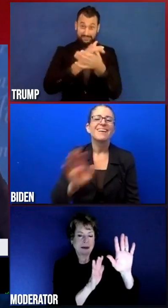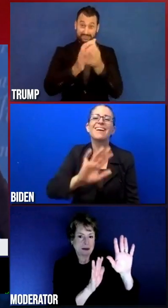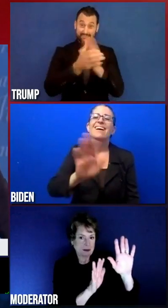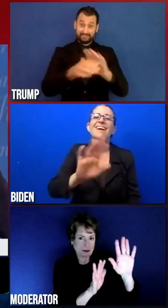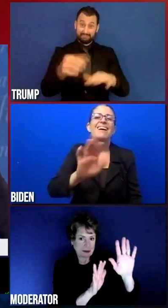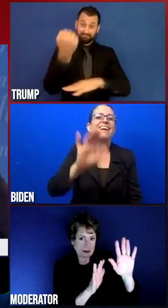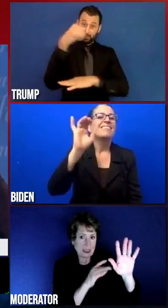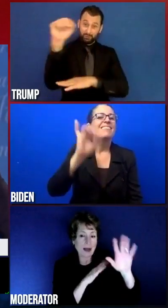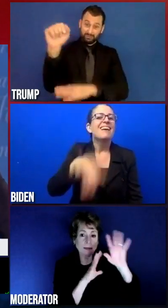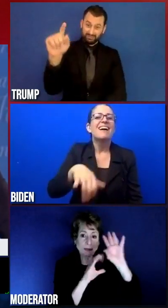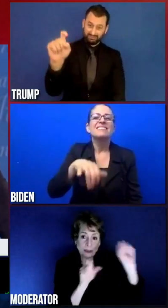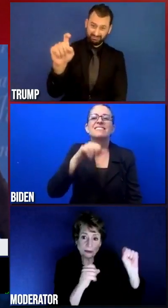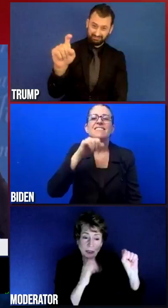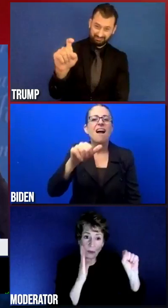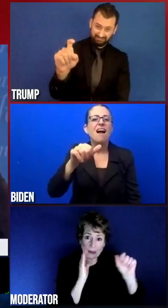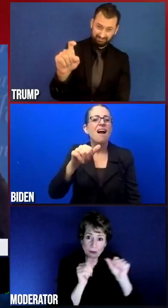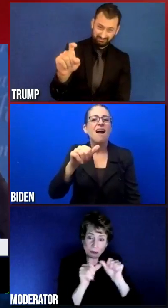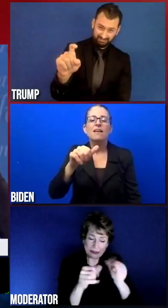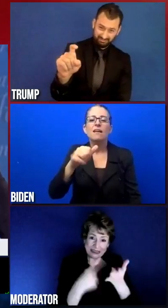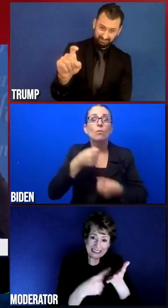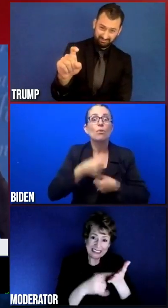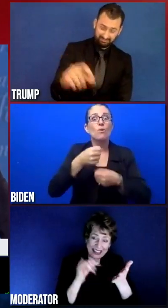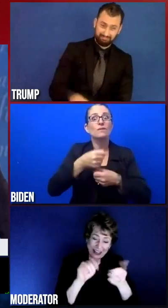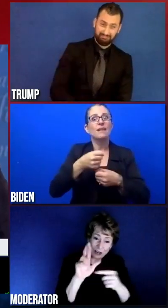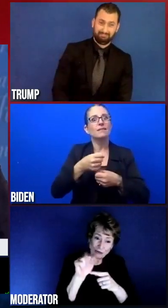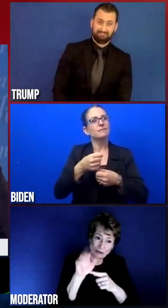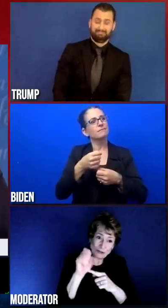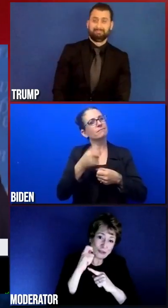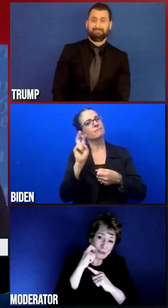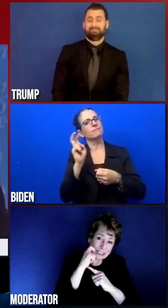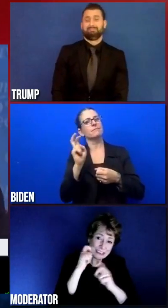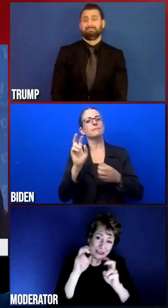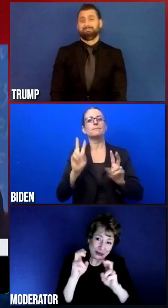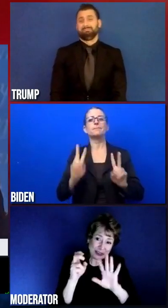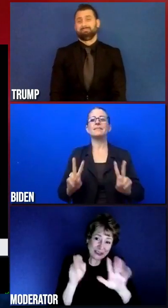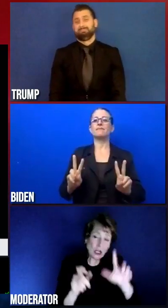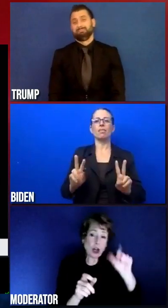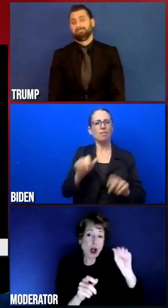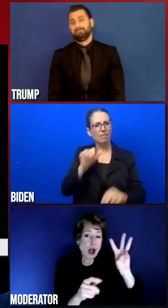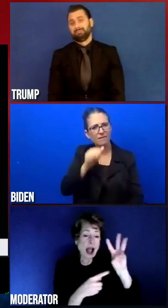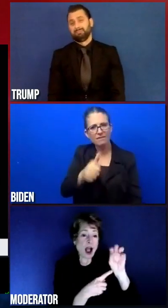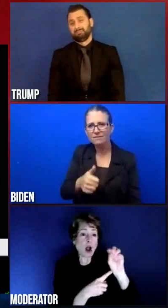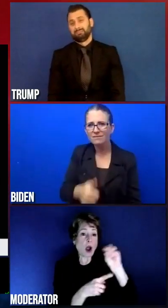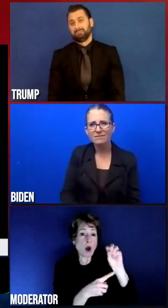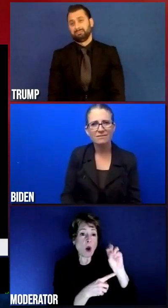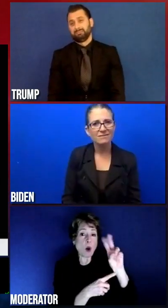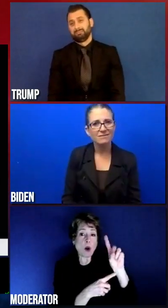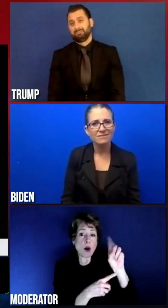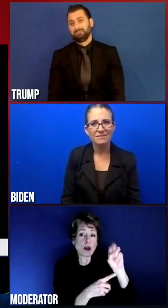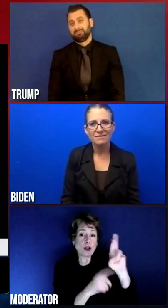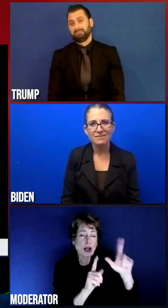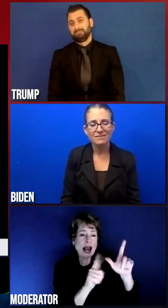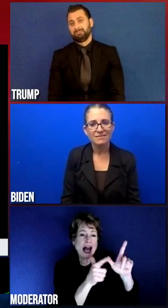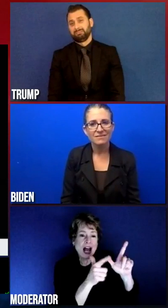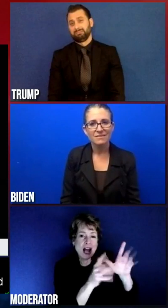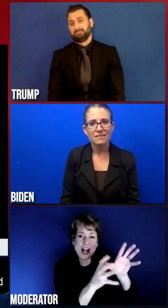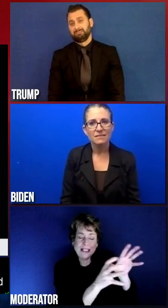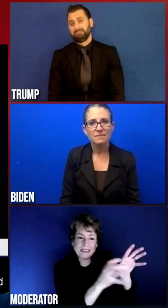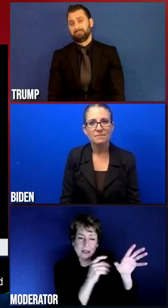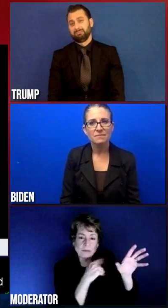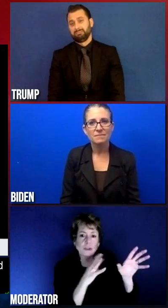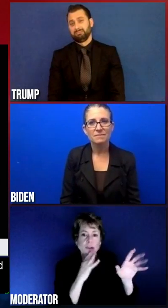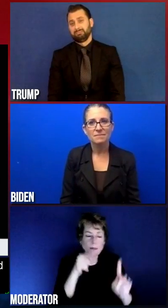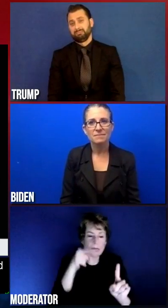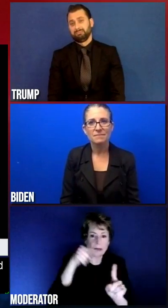issue of race. I promise we're going to get to the issue of law and order in a moment. Fine. This month, your administration directed